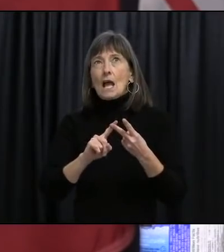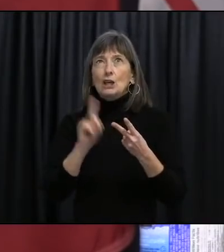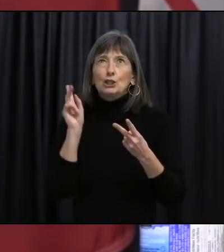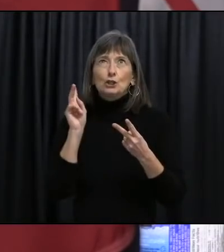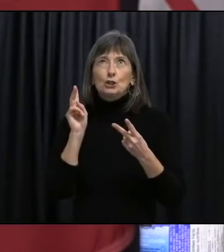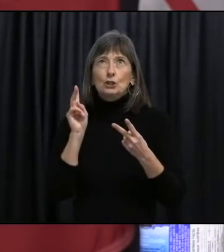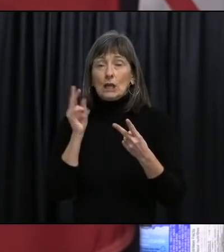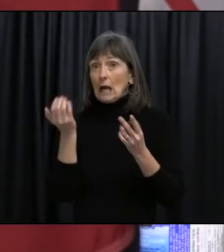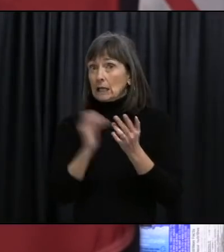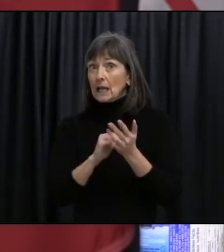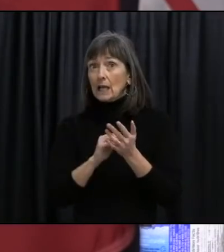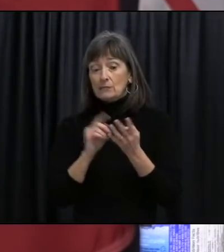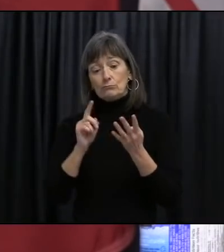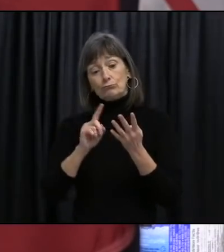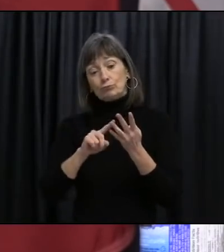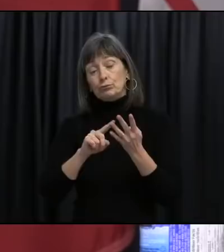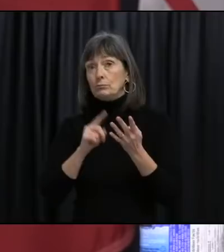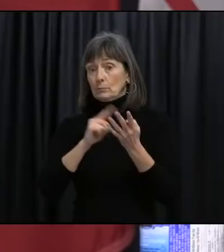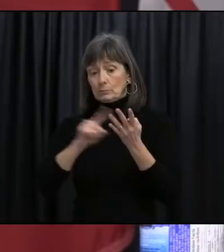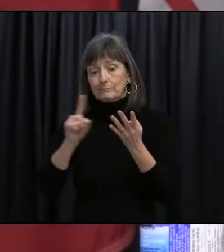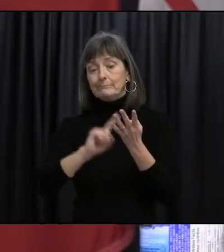the end of January.